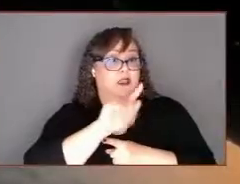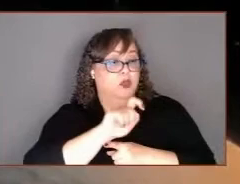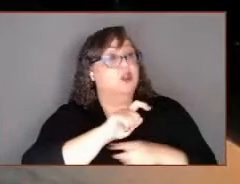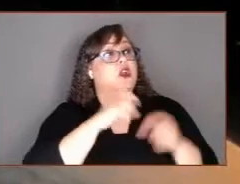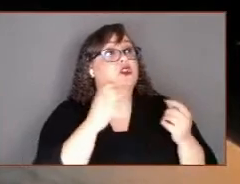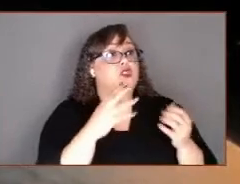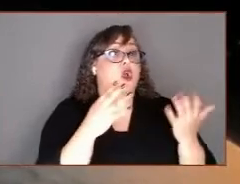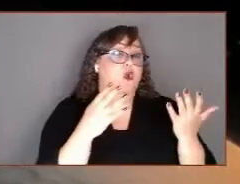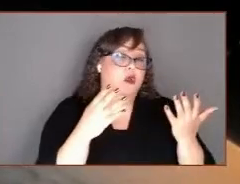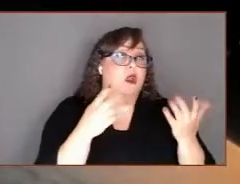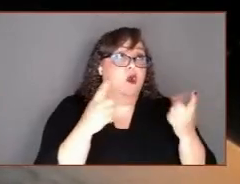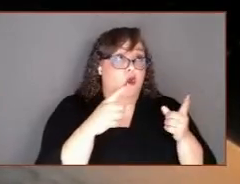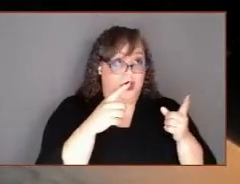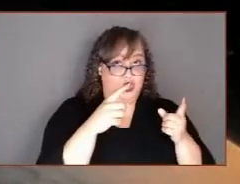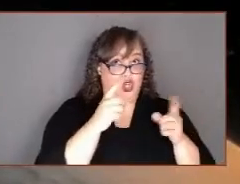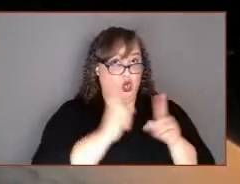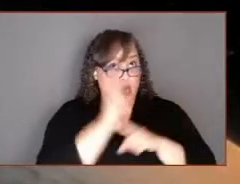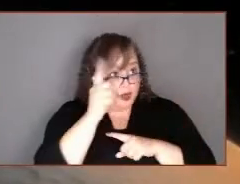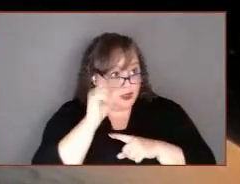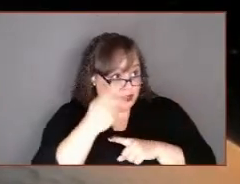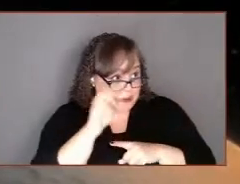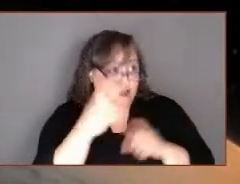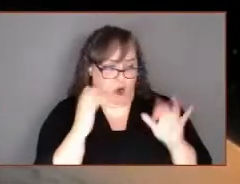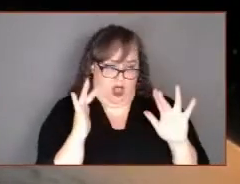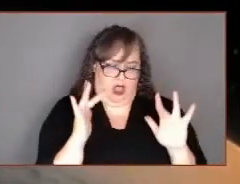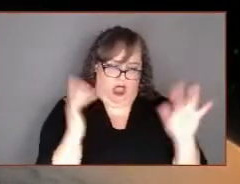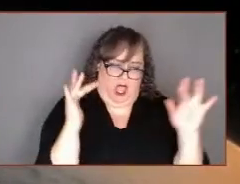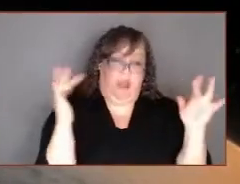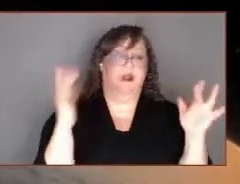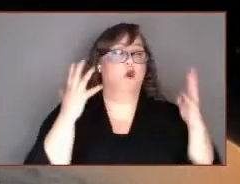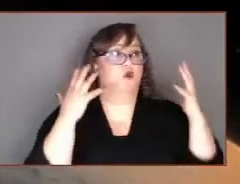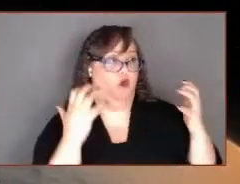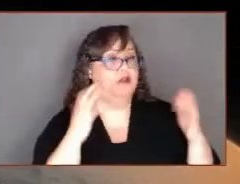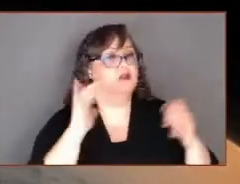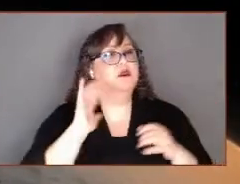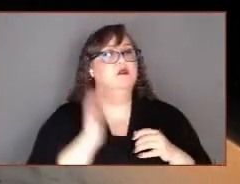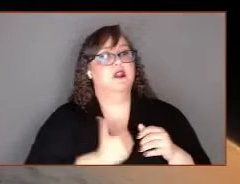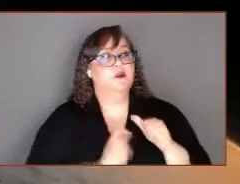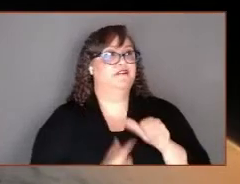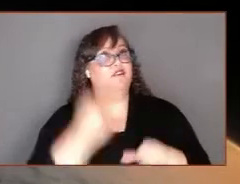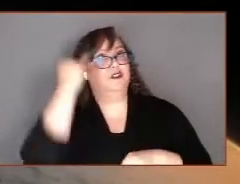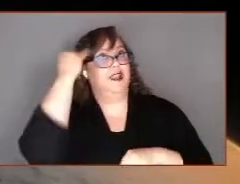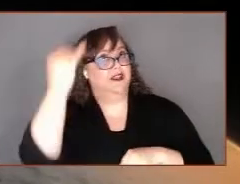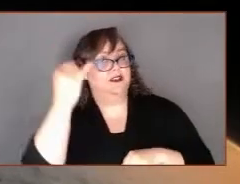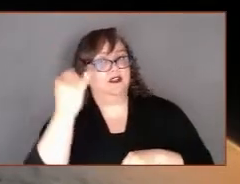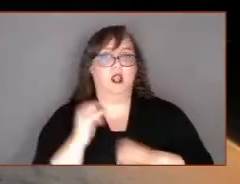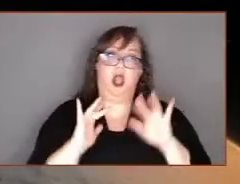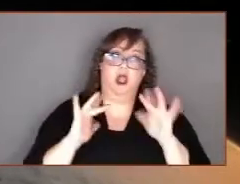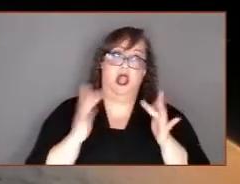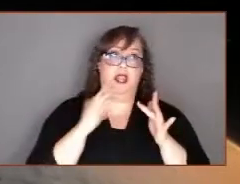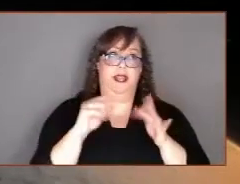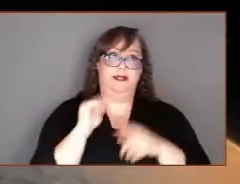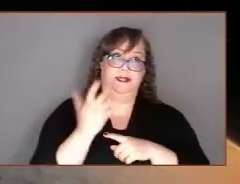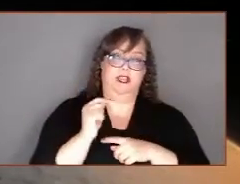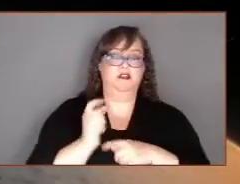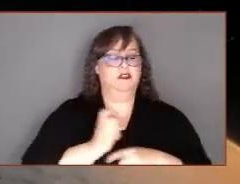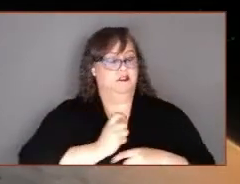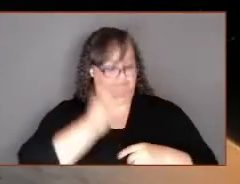do lightweight. So that was our first idea, and we went with that. So following light and tight. Yes, ma'am. That's right. And